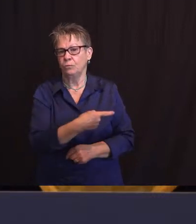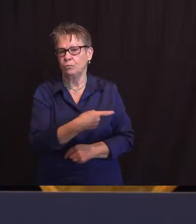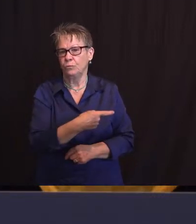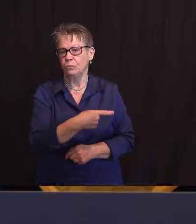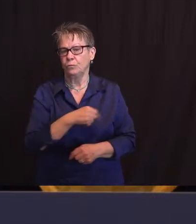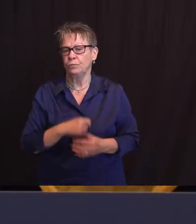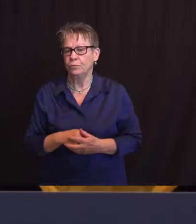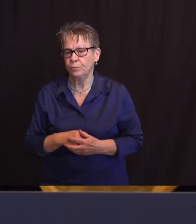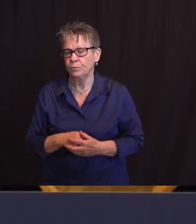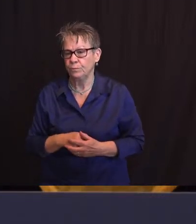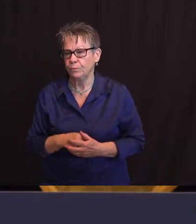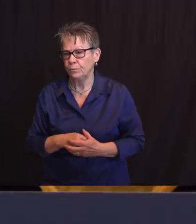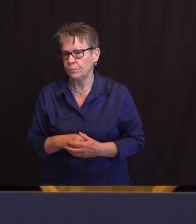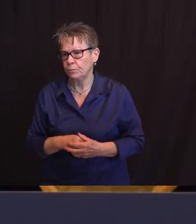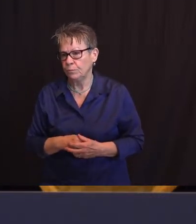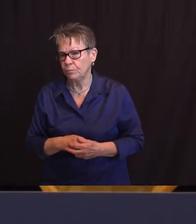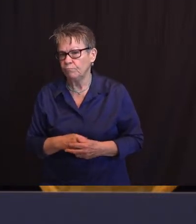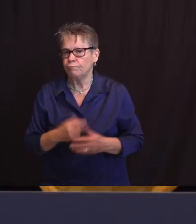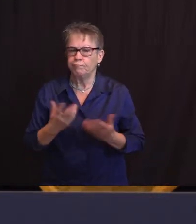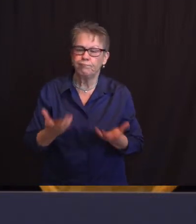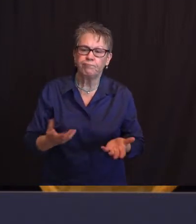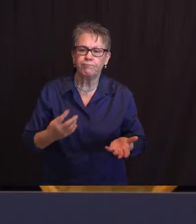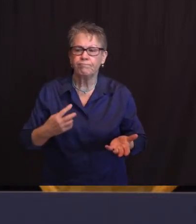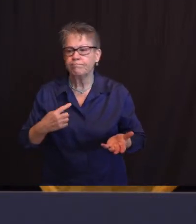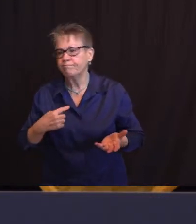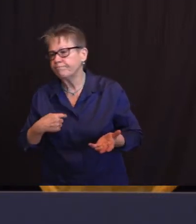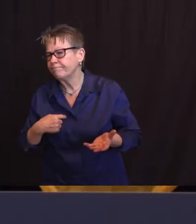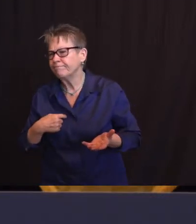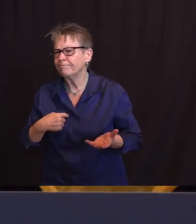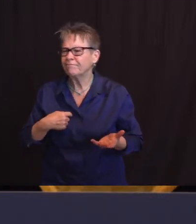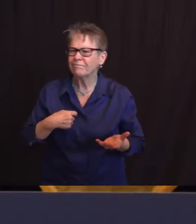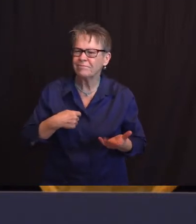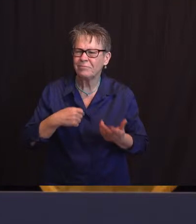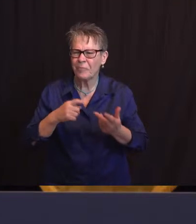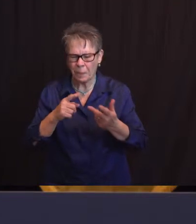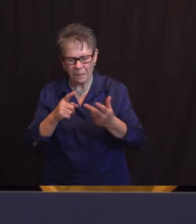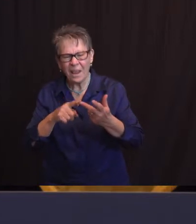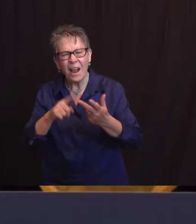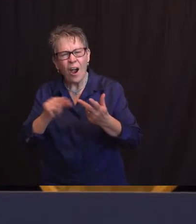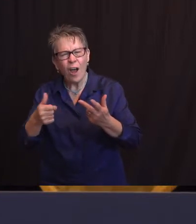Am I open-minded to decriminalizations, further decriminalizations? I suppose so, but I think